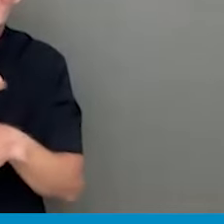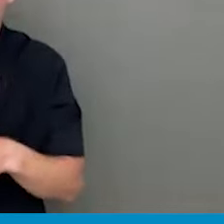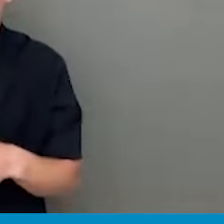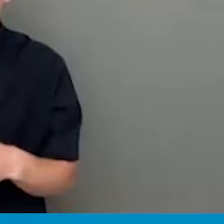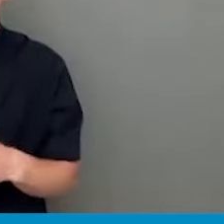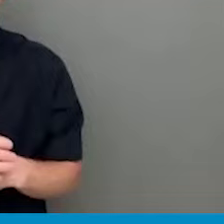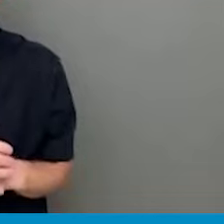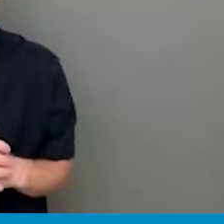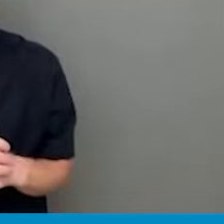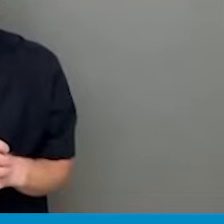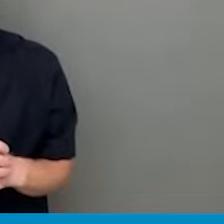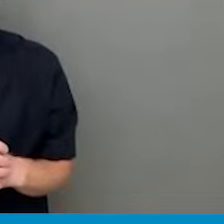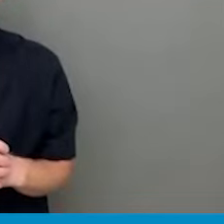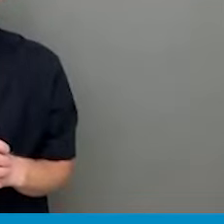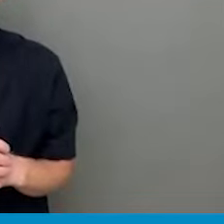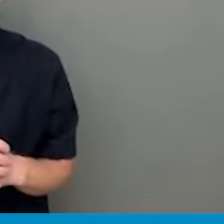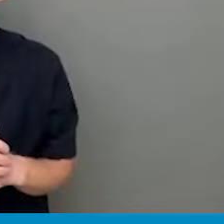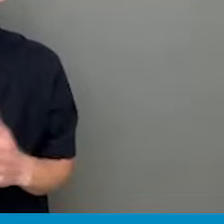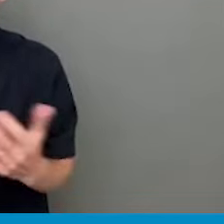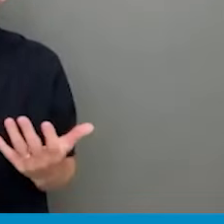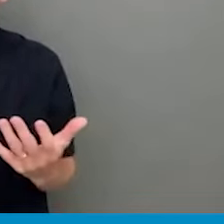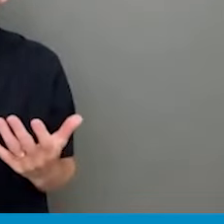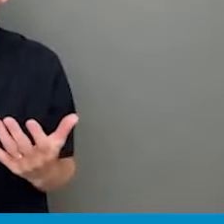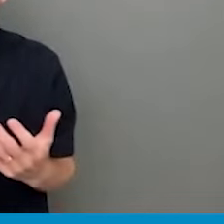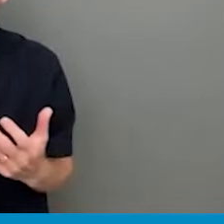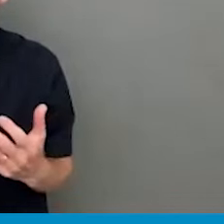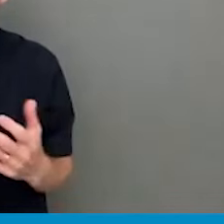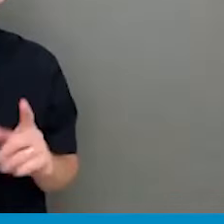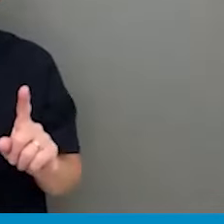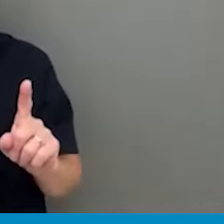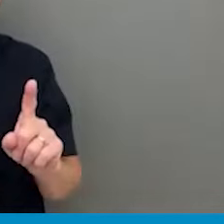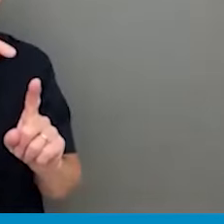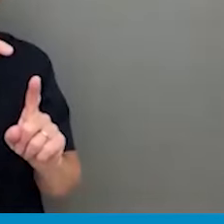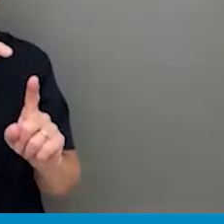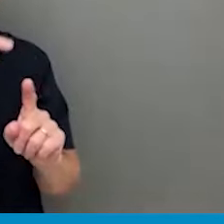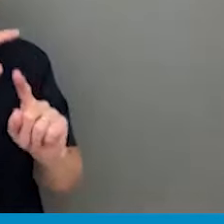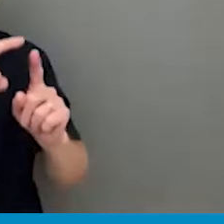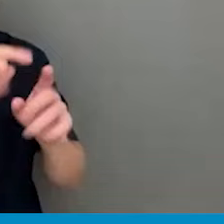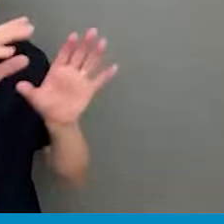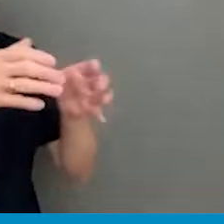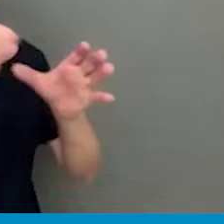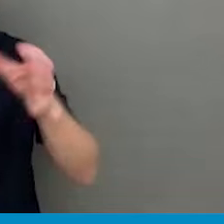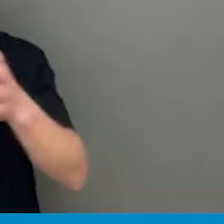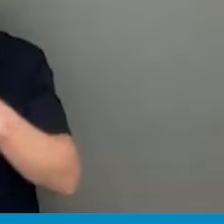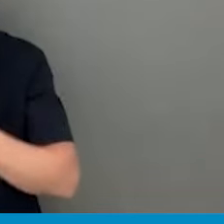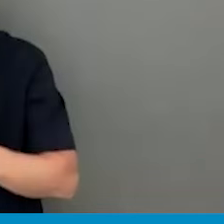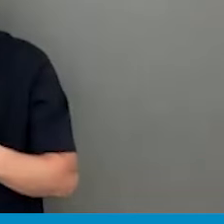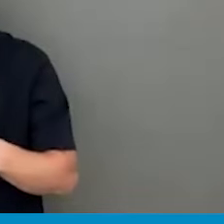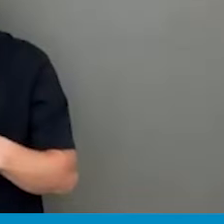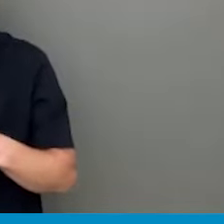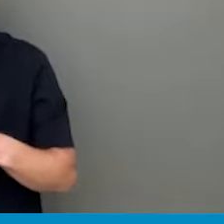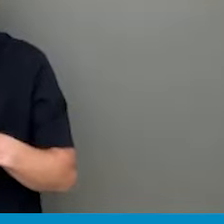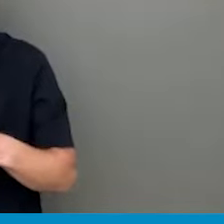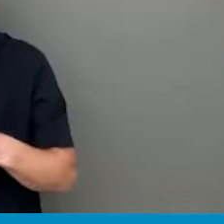sectors where there is really lack, but it's more about the machinery of making